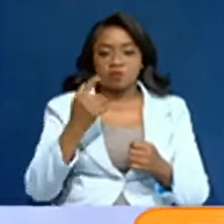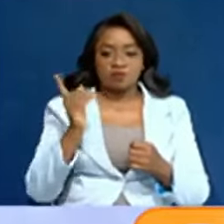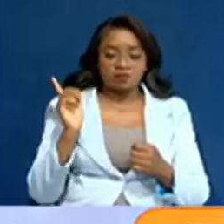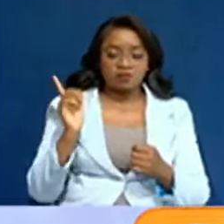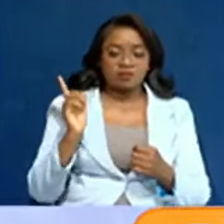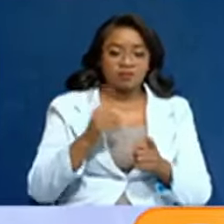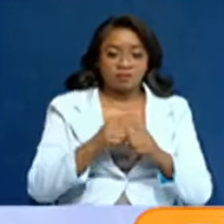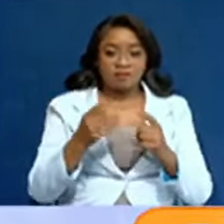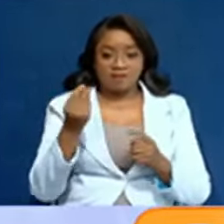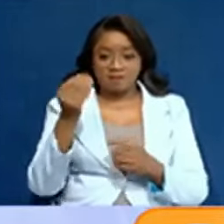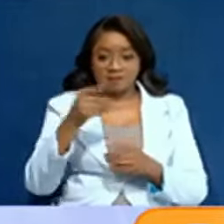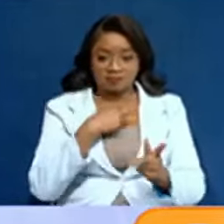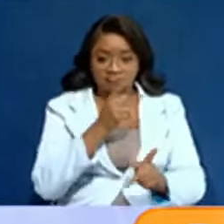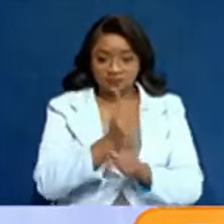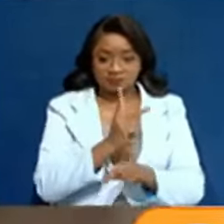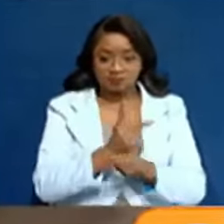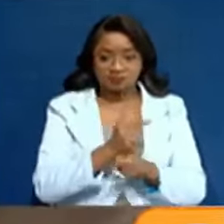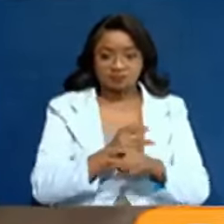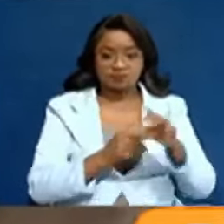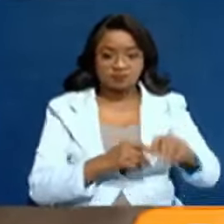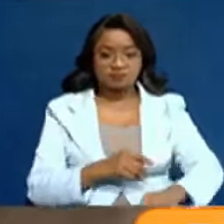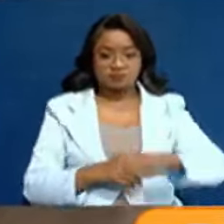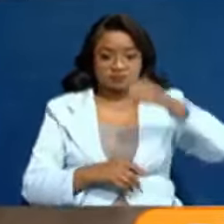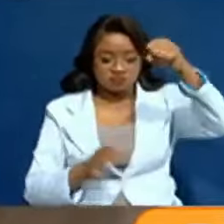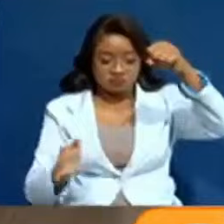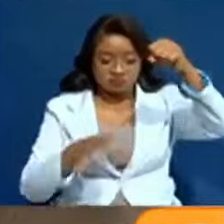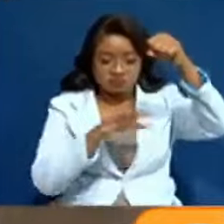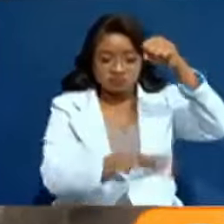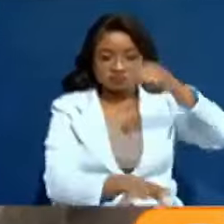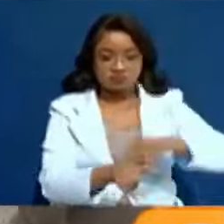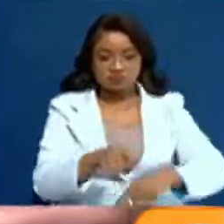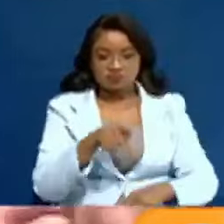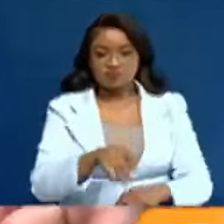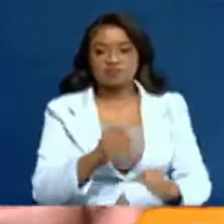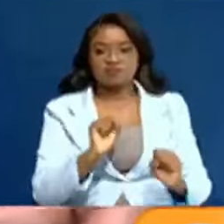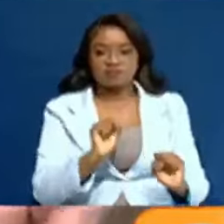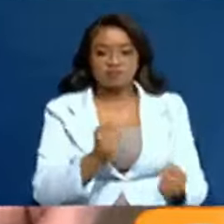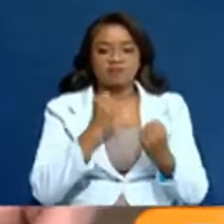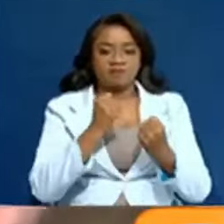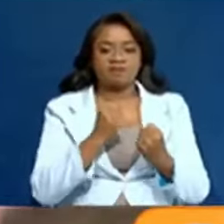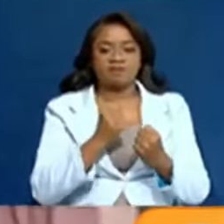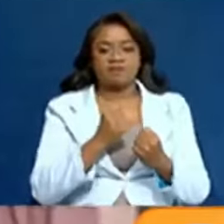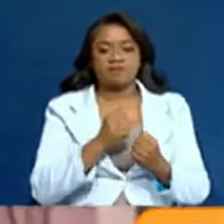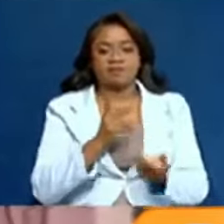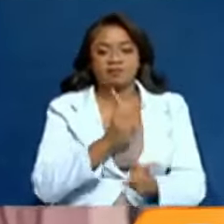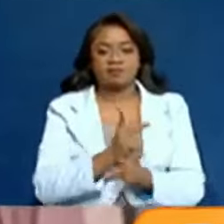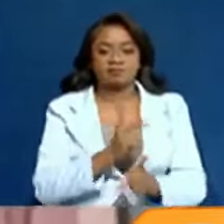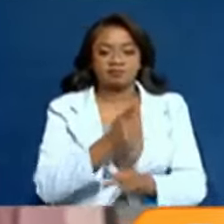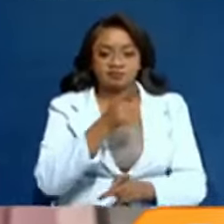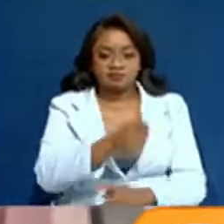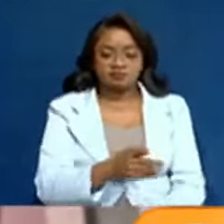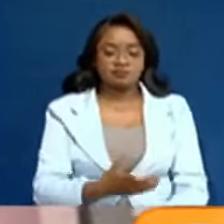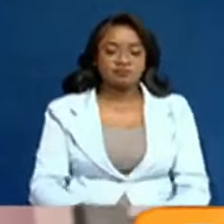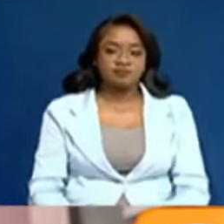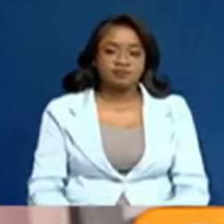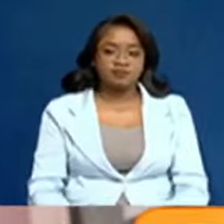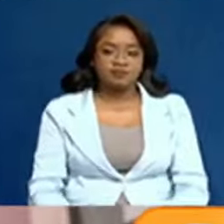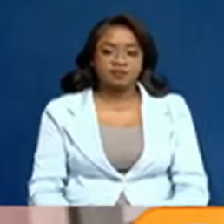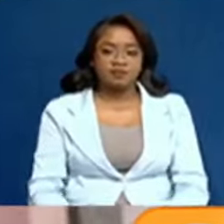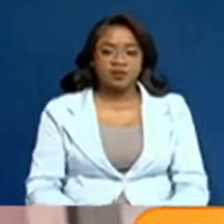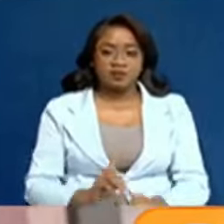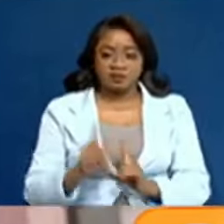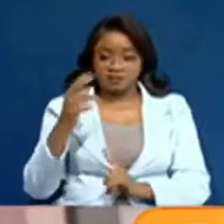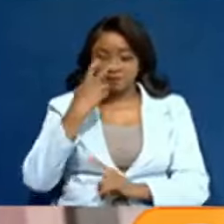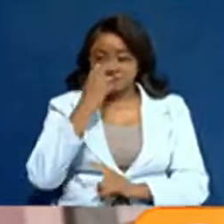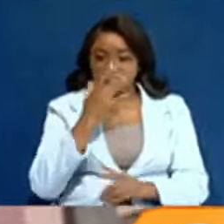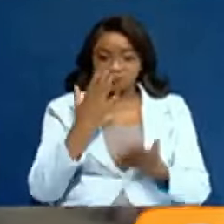ndani ya safe, very strong safe. The businessman, whom we will conceal his identity for security reasons, suspects that